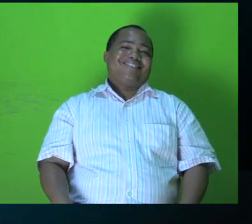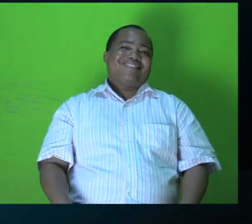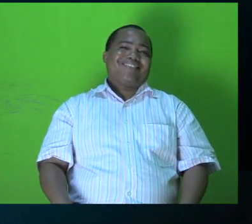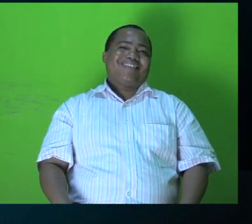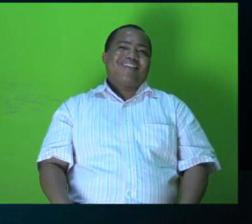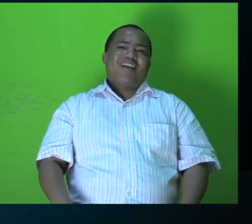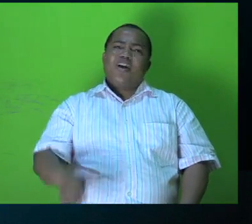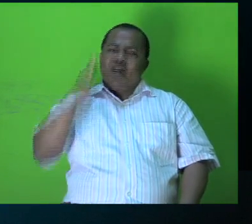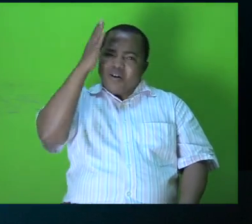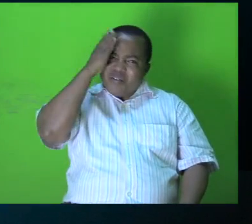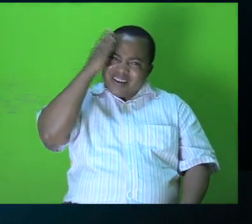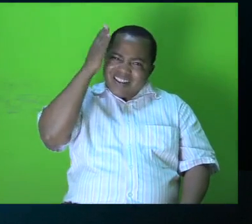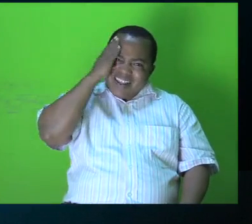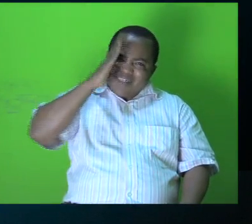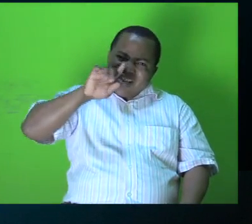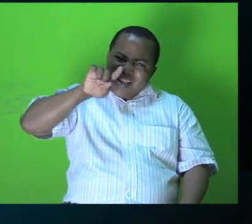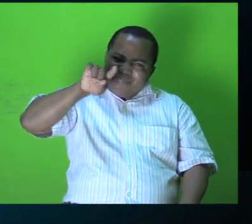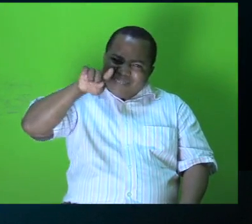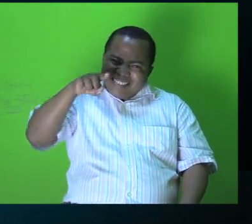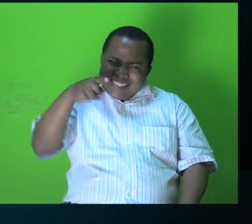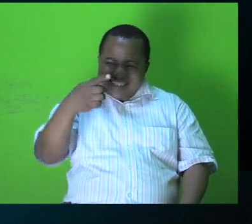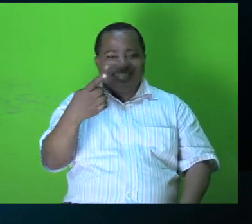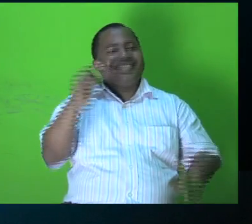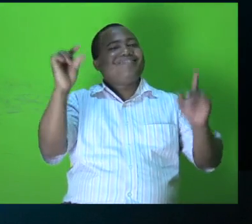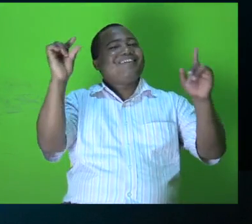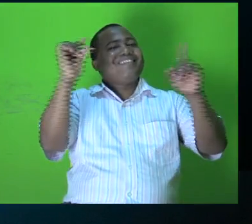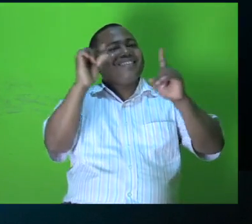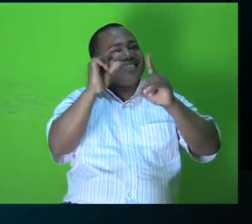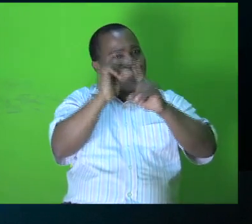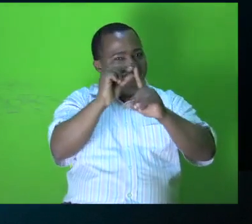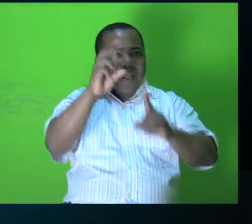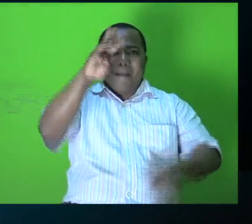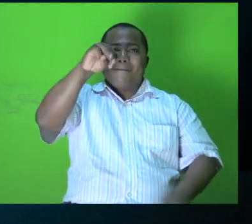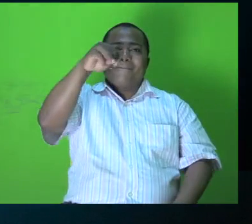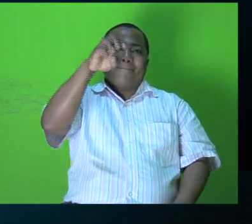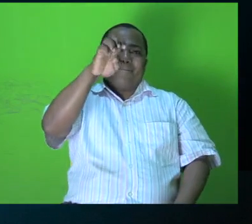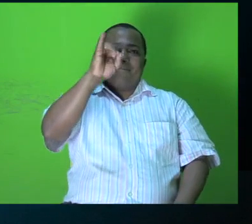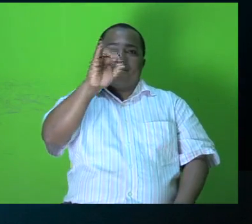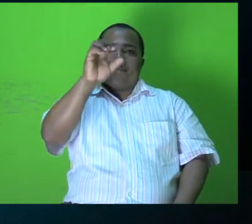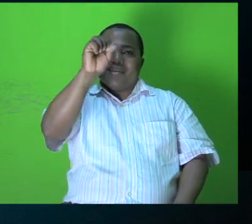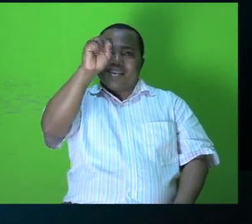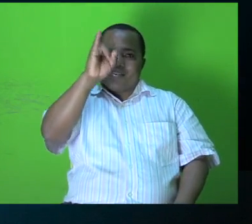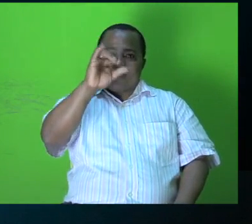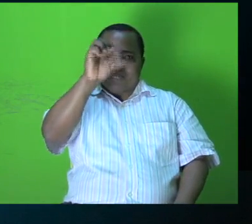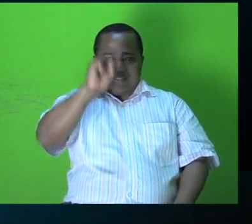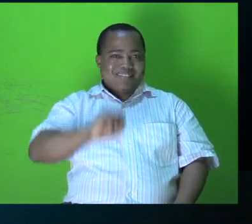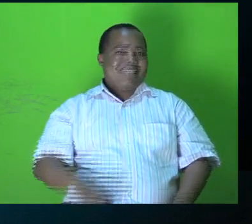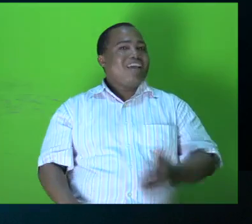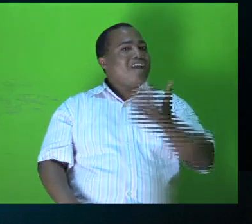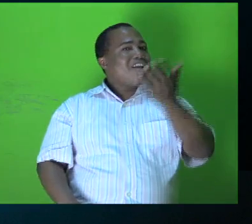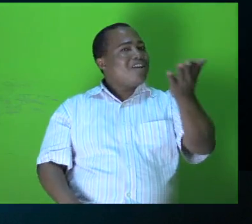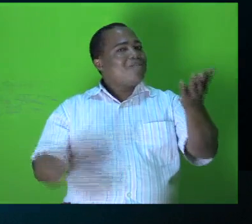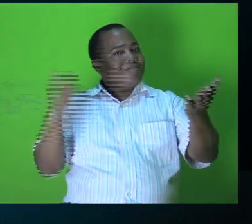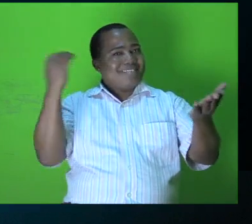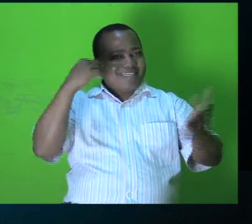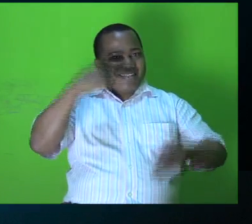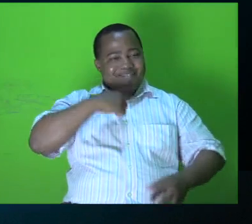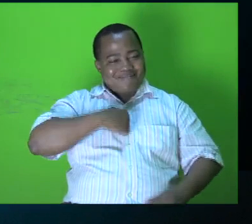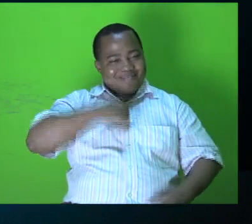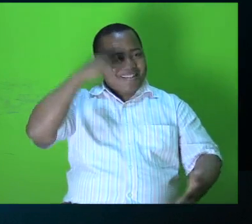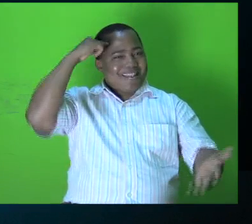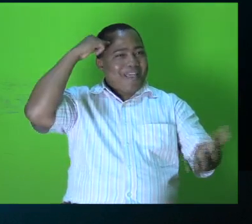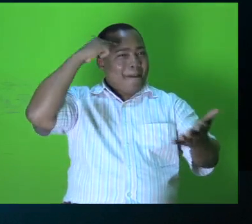What do you understand by the term meiosis? Can you tell me the